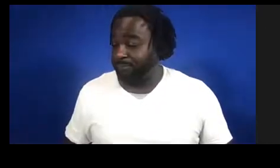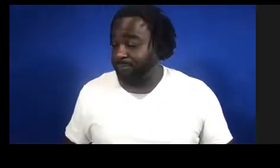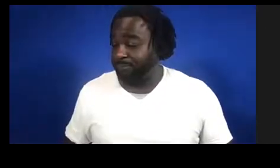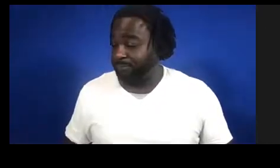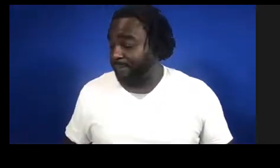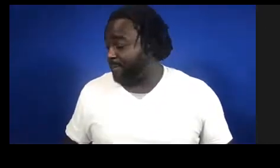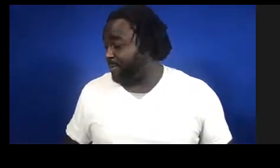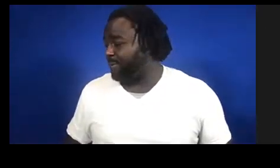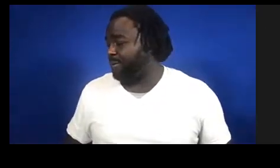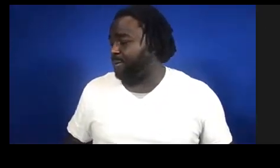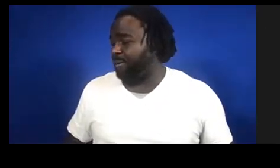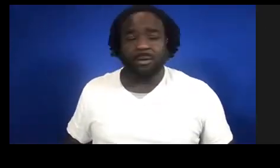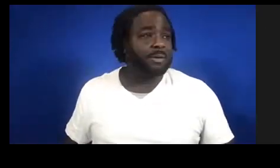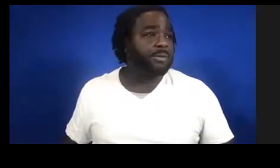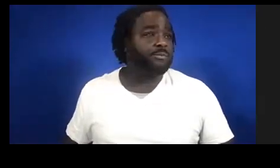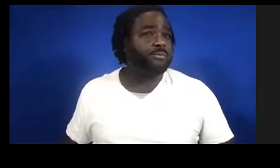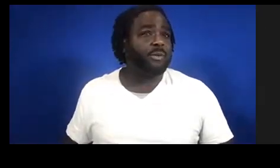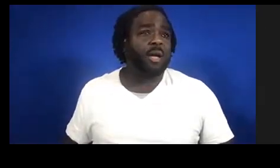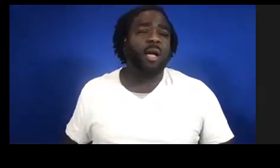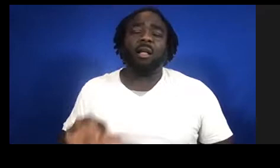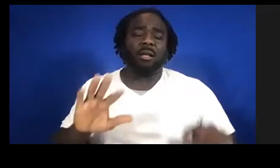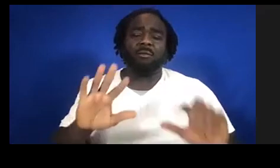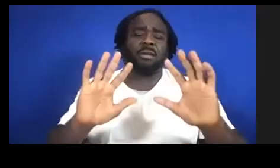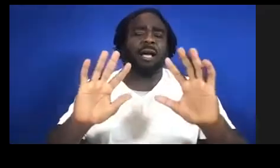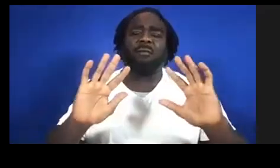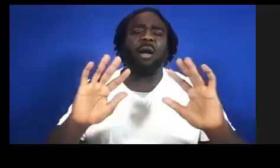girl. She was a friend of mine. And